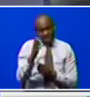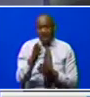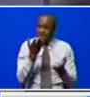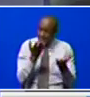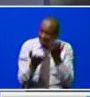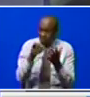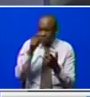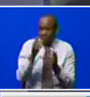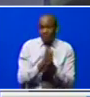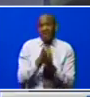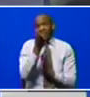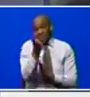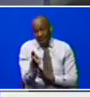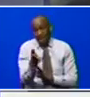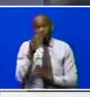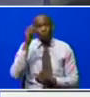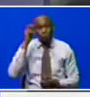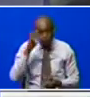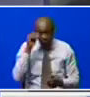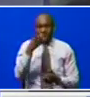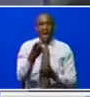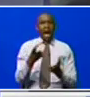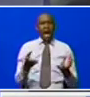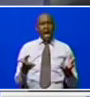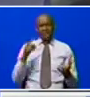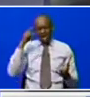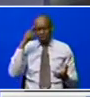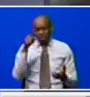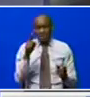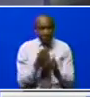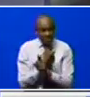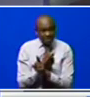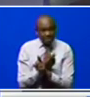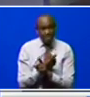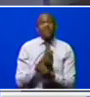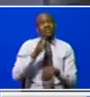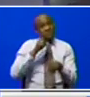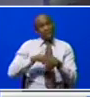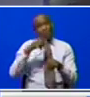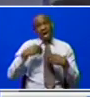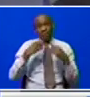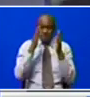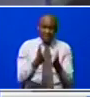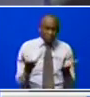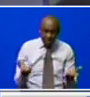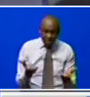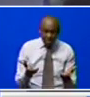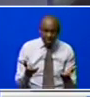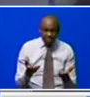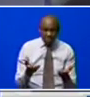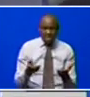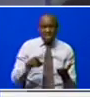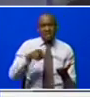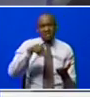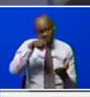what you wish for. And then you get there and you realize it's not what you thought it would be. Right, So sometimes having somebody who has been a couple of